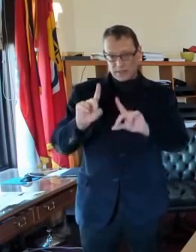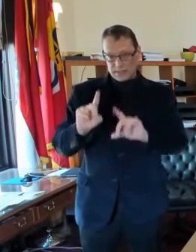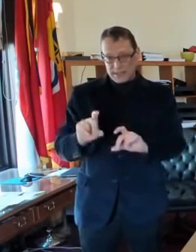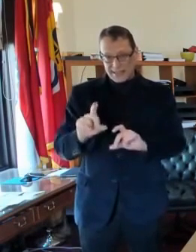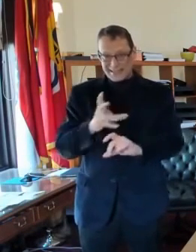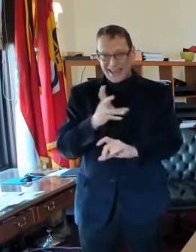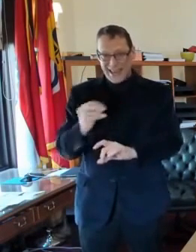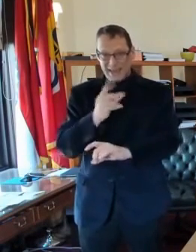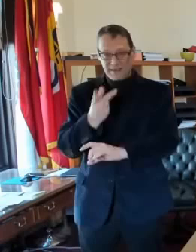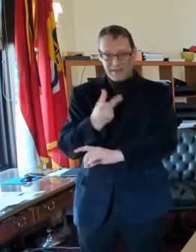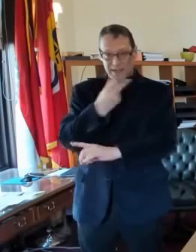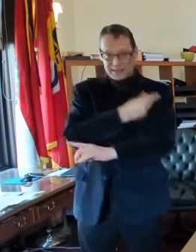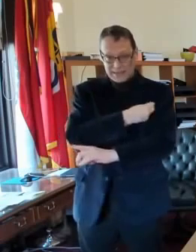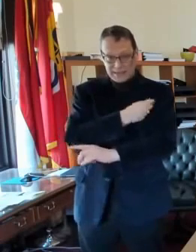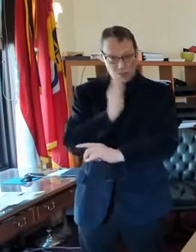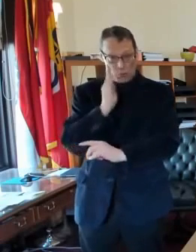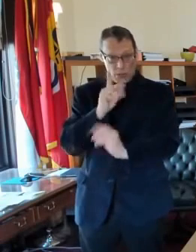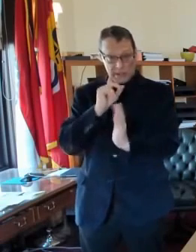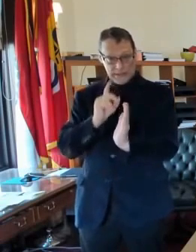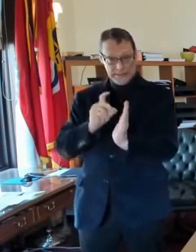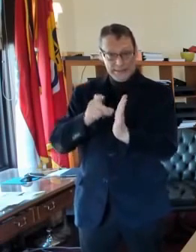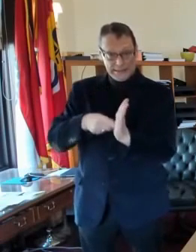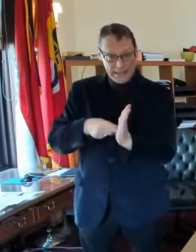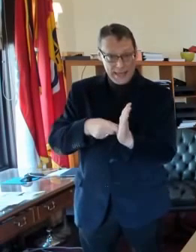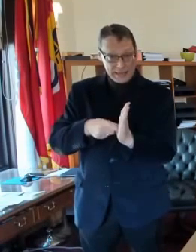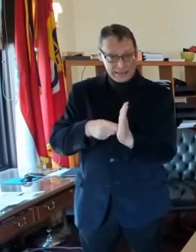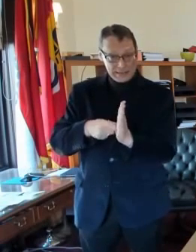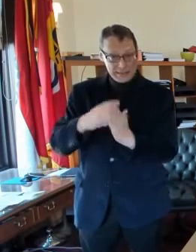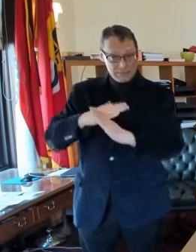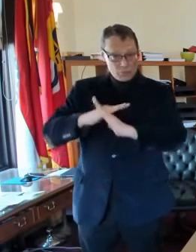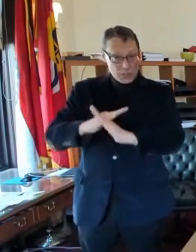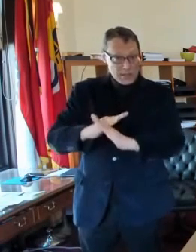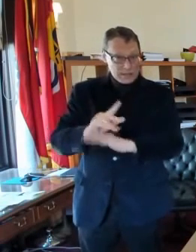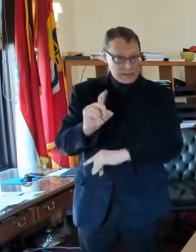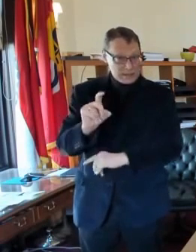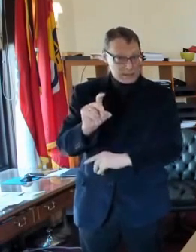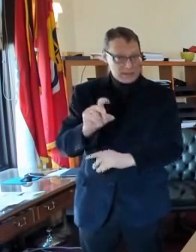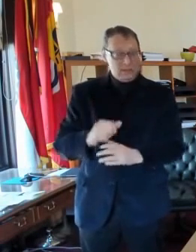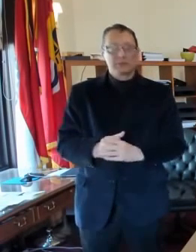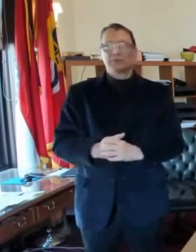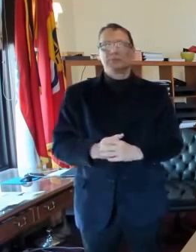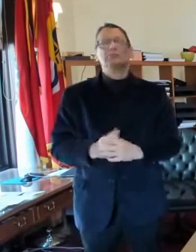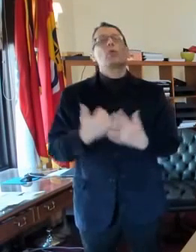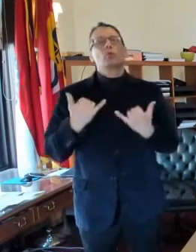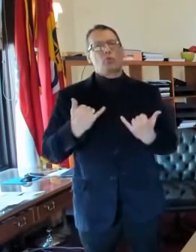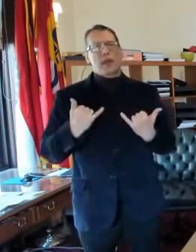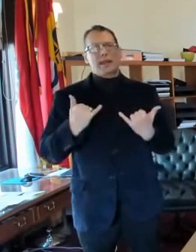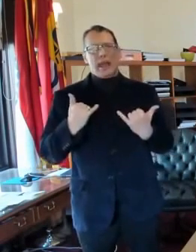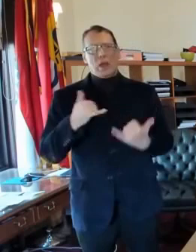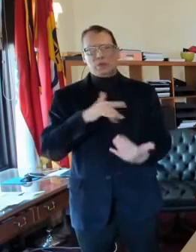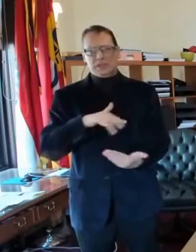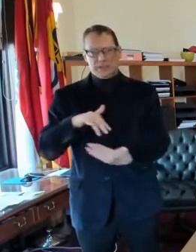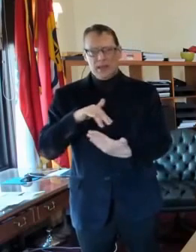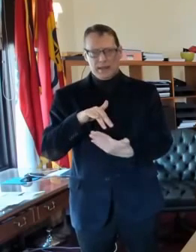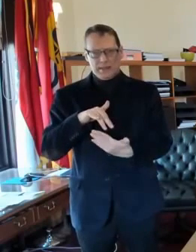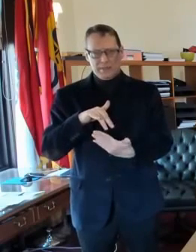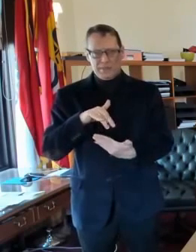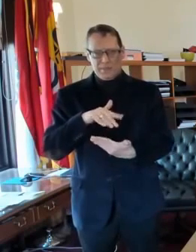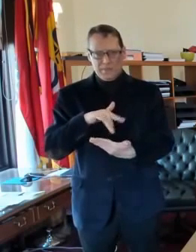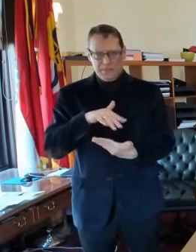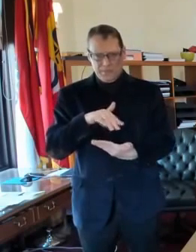are detecting the new variant and working against the new variant? You know, that's all being studied right now.